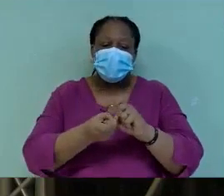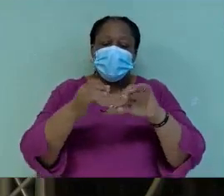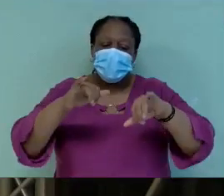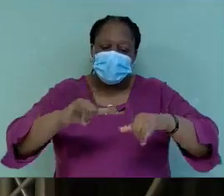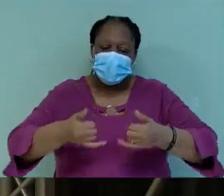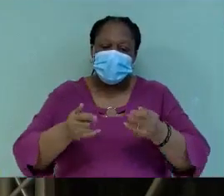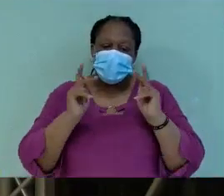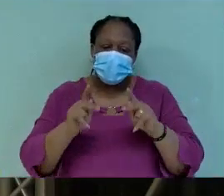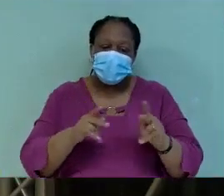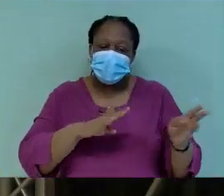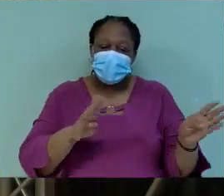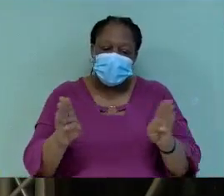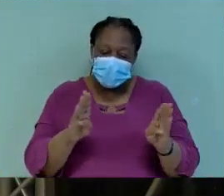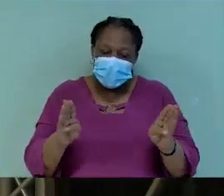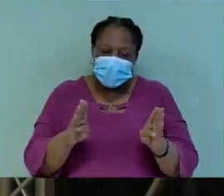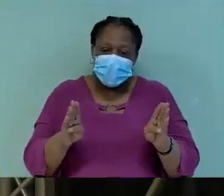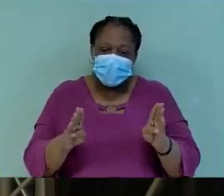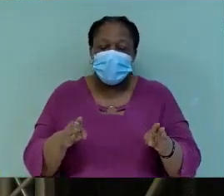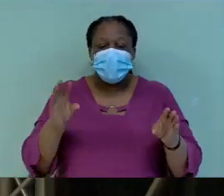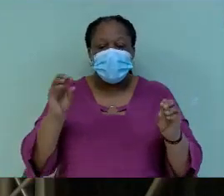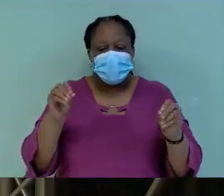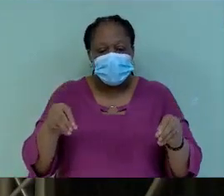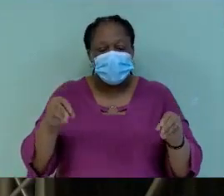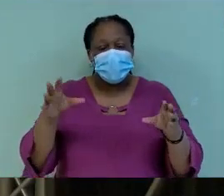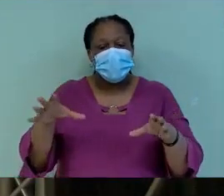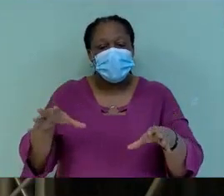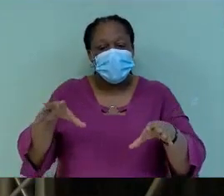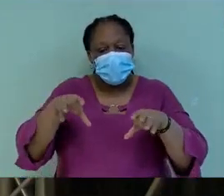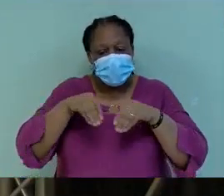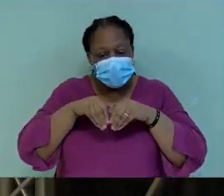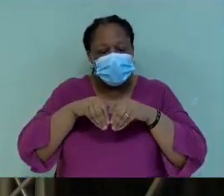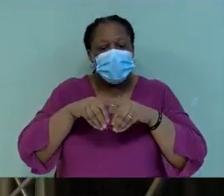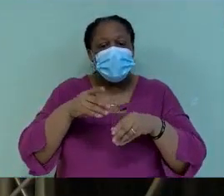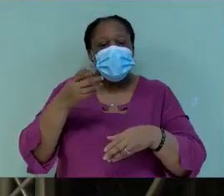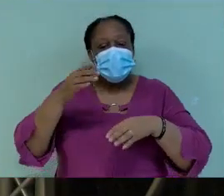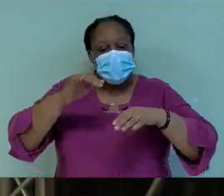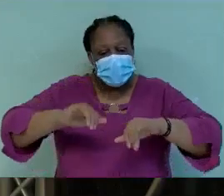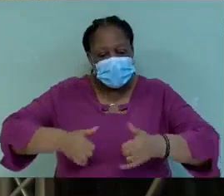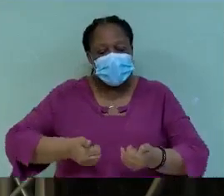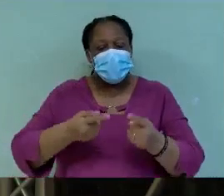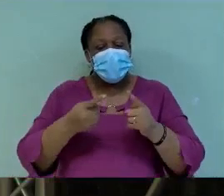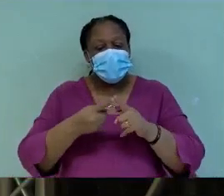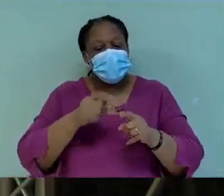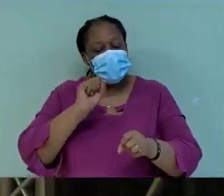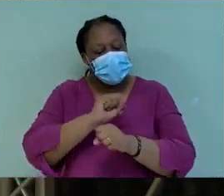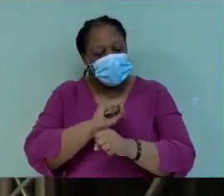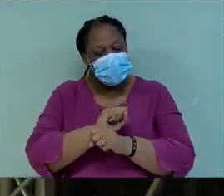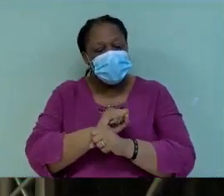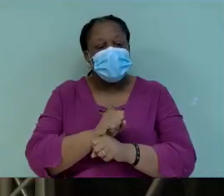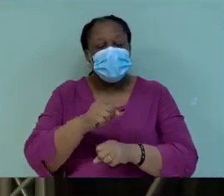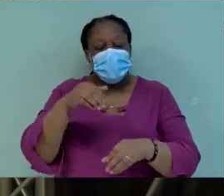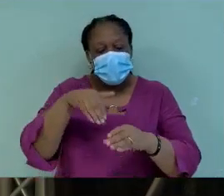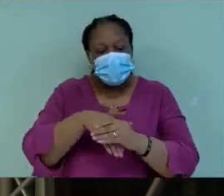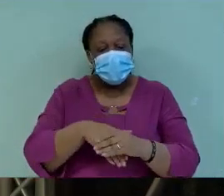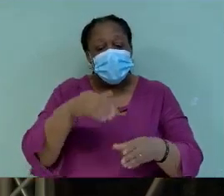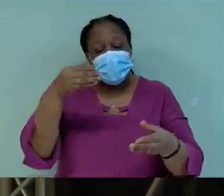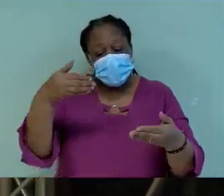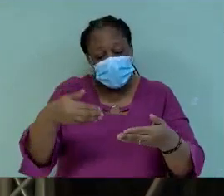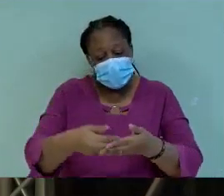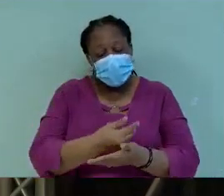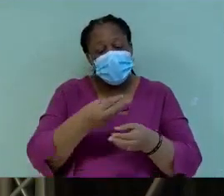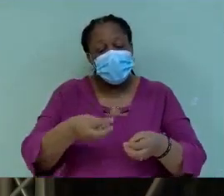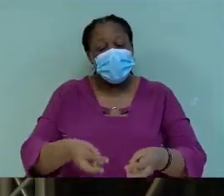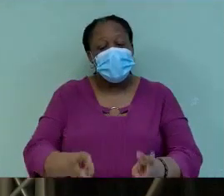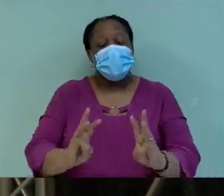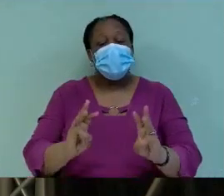can adapt to the way we need to function and operate within this pandemic.